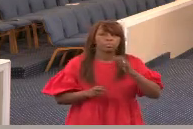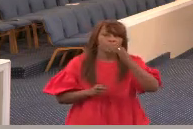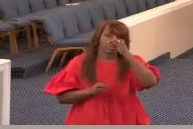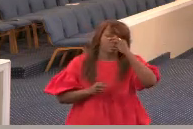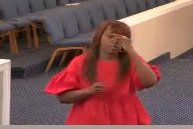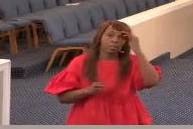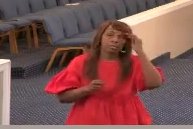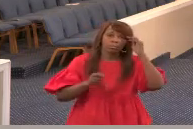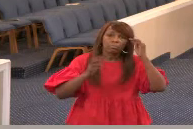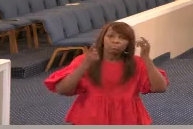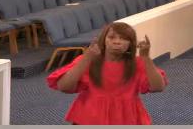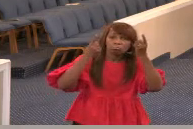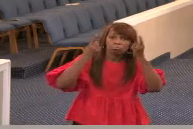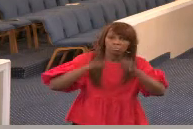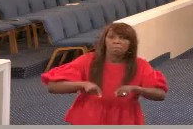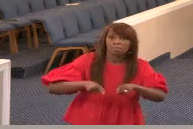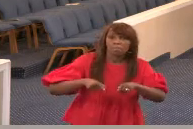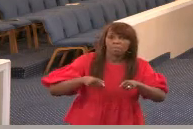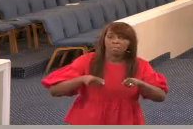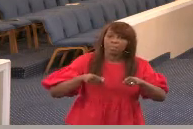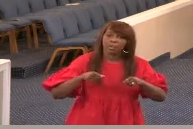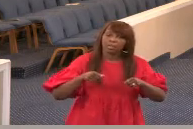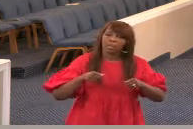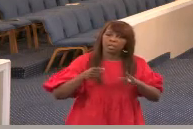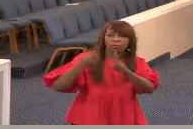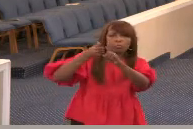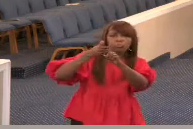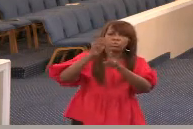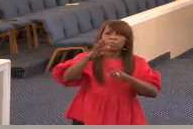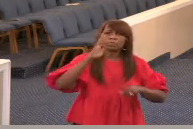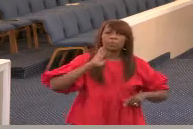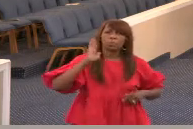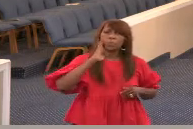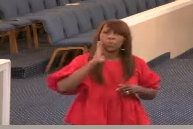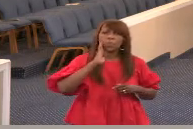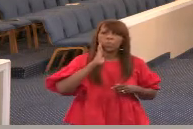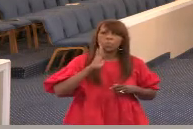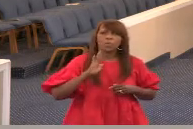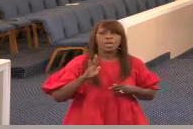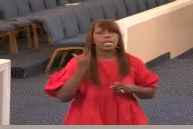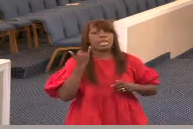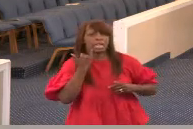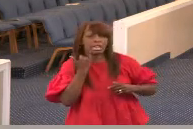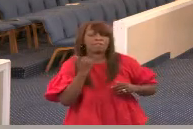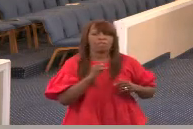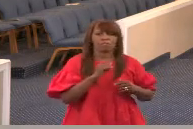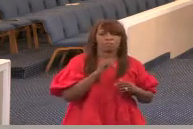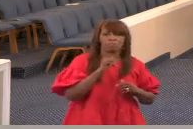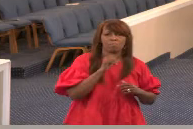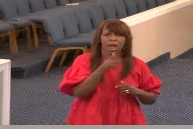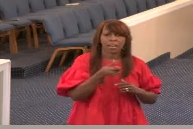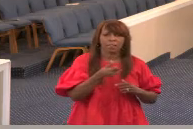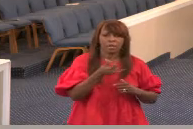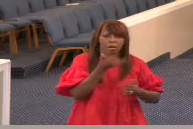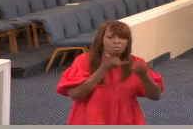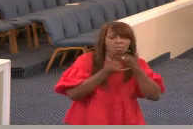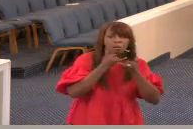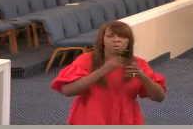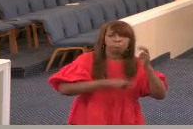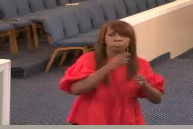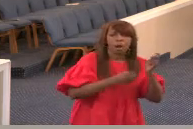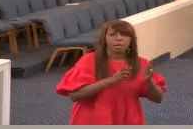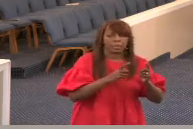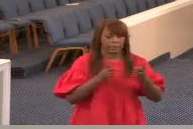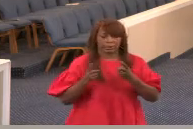they come. And you know for yourself, if you're not in a storm, you just got out of a storm. If you're